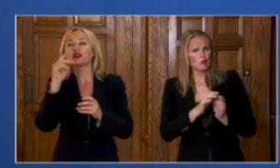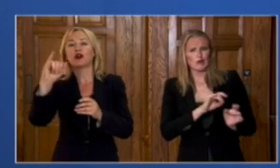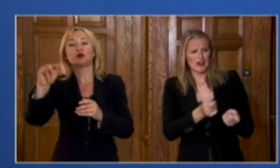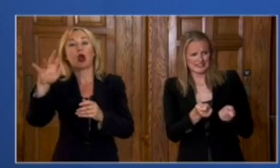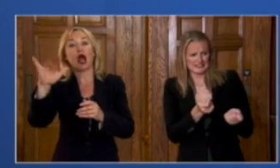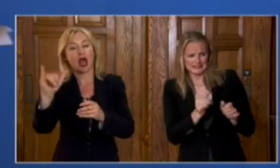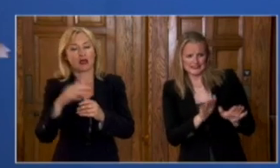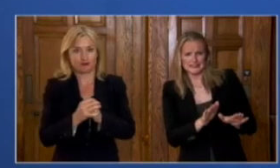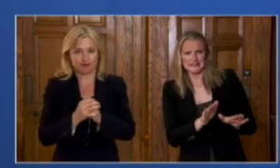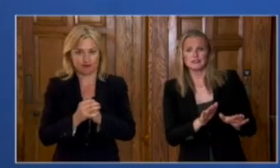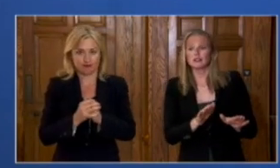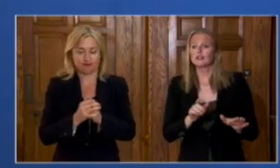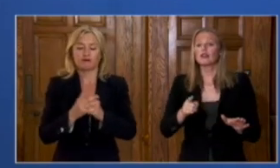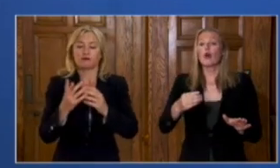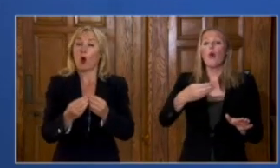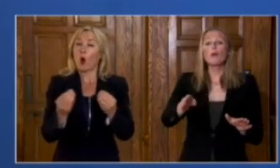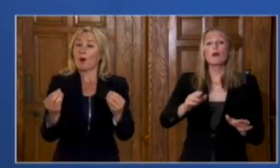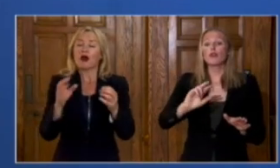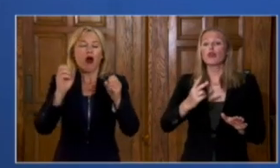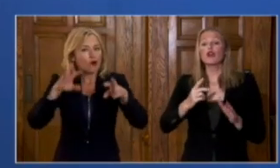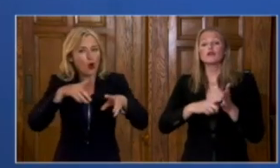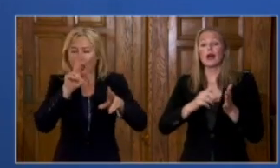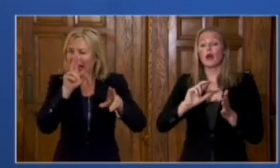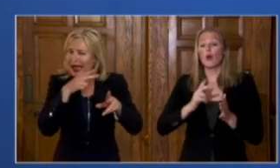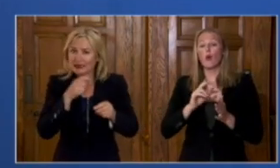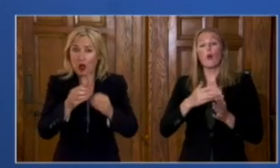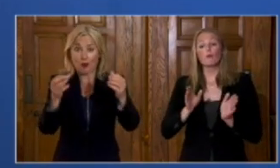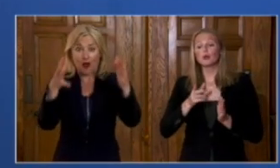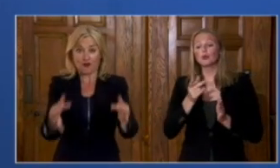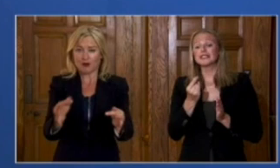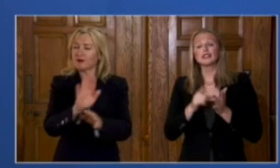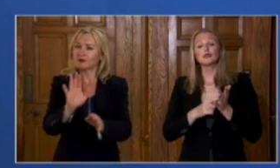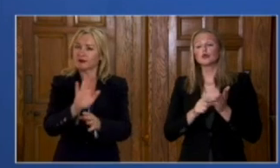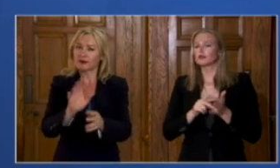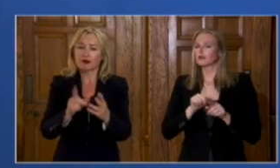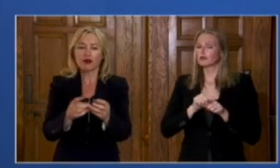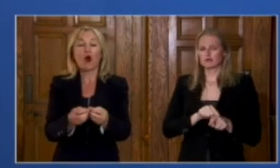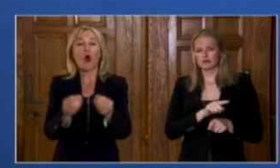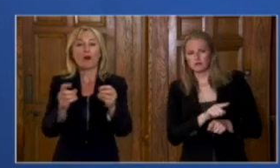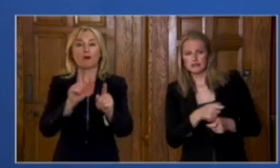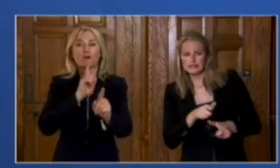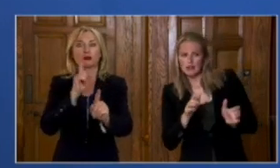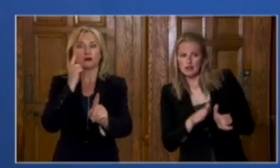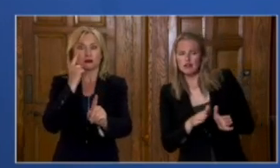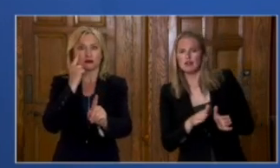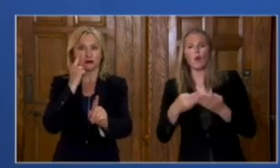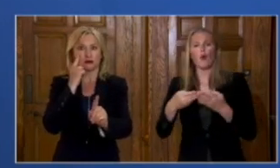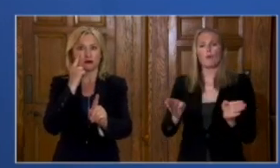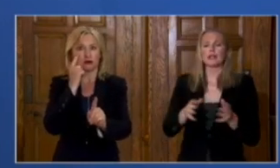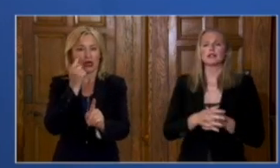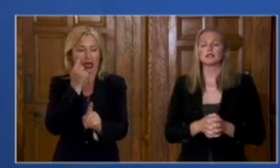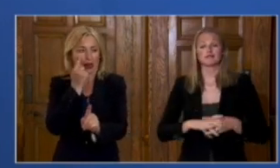stressed that reopening will be conditional on this continuing to be the case. The Executive has also agreed today to the